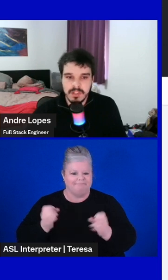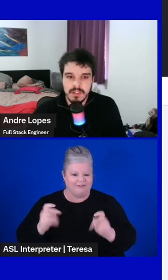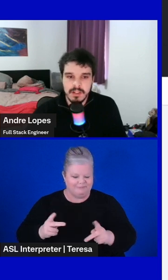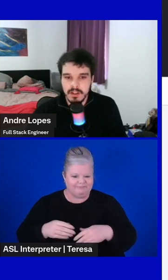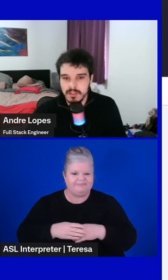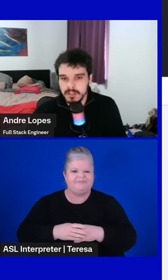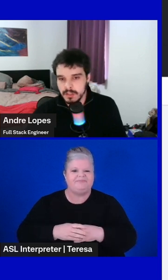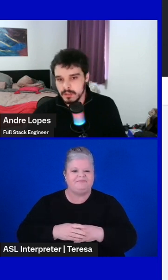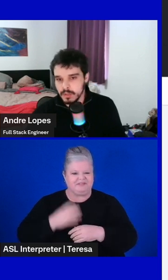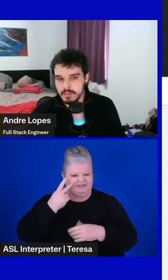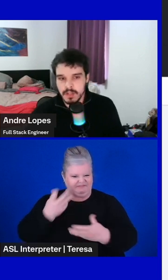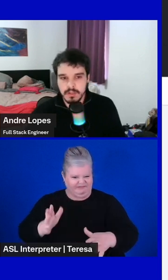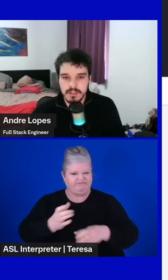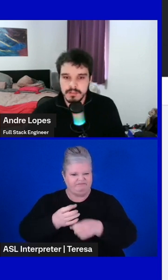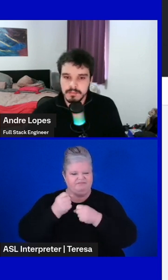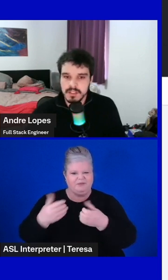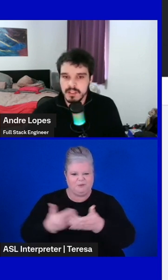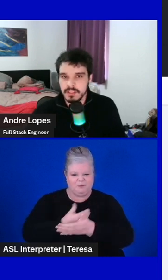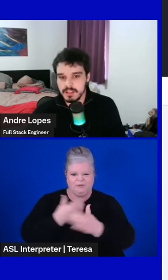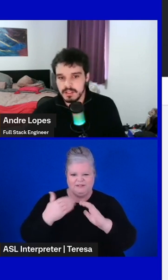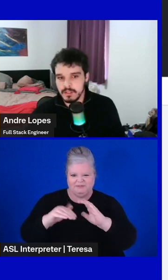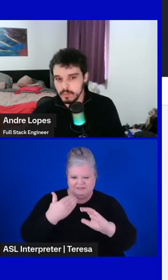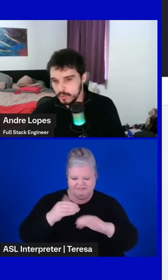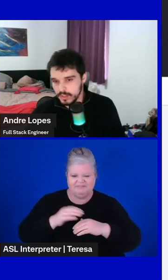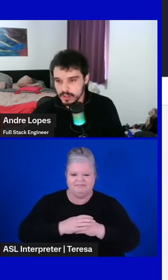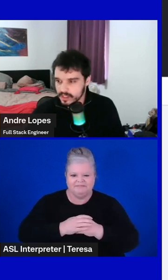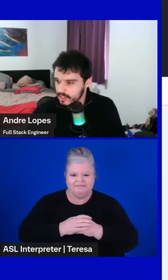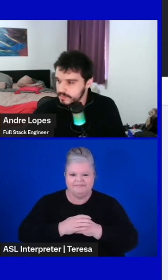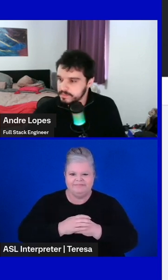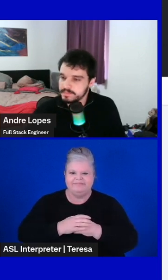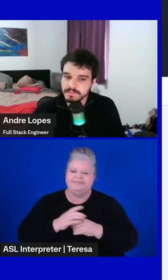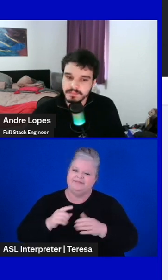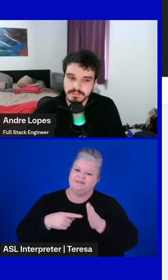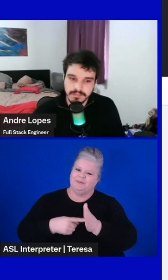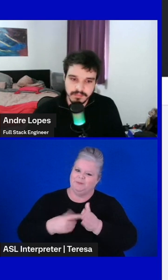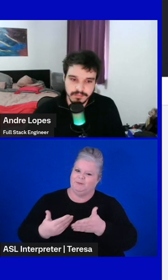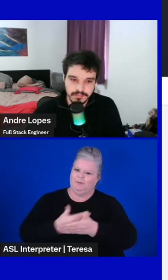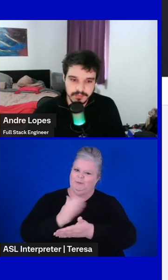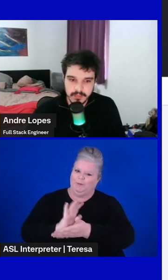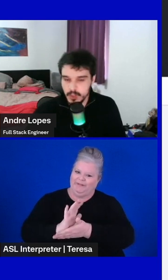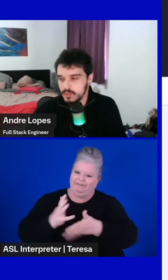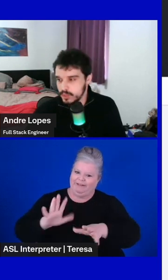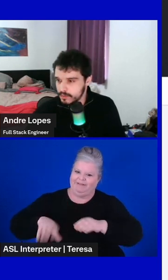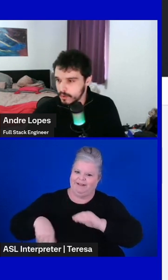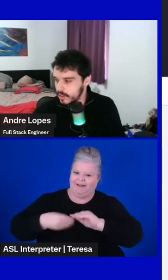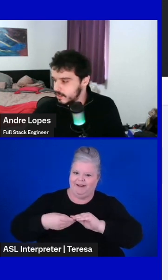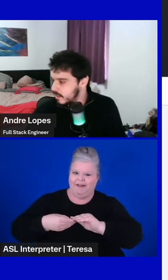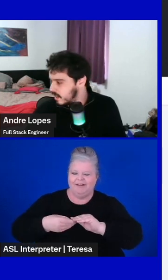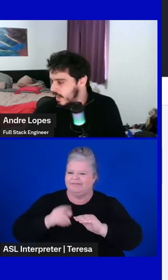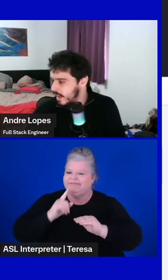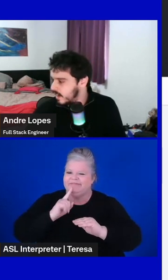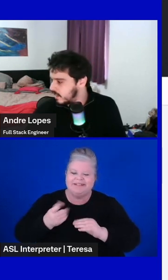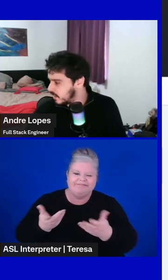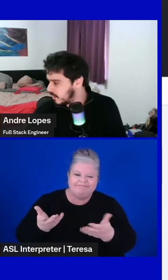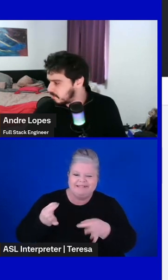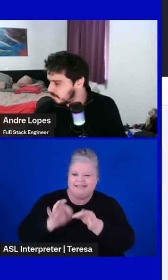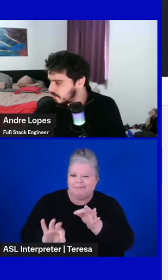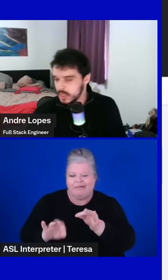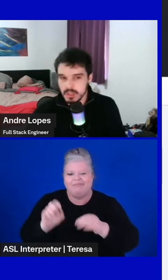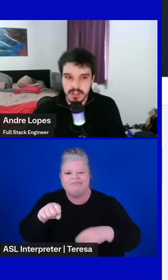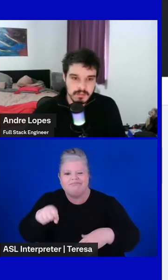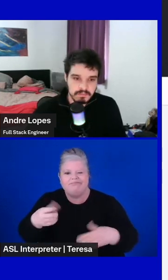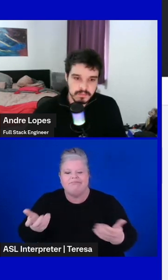And as you see, I got a new email here that's saying that a new movie was added. Pretty straightforward. And